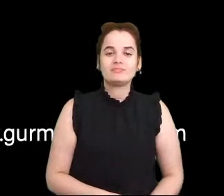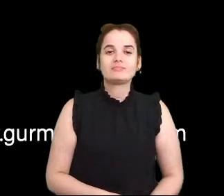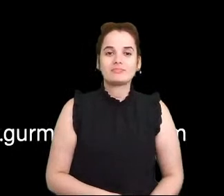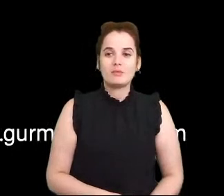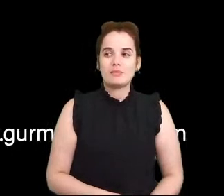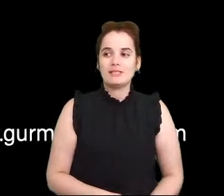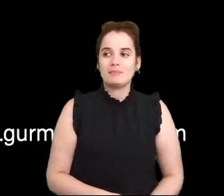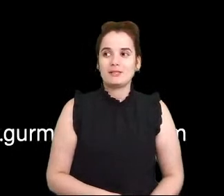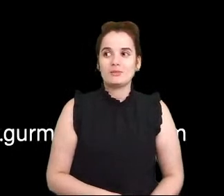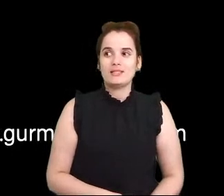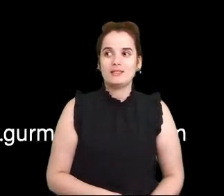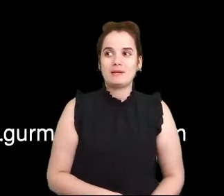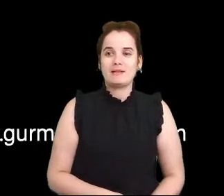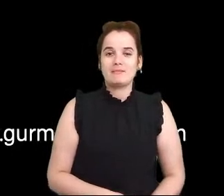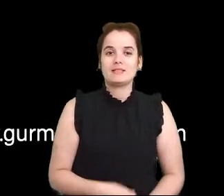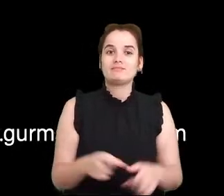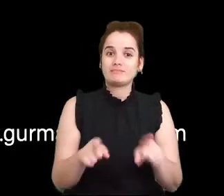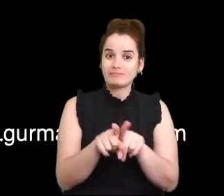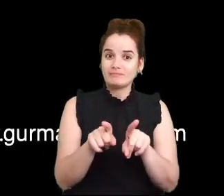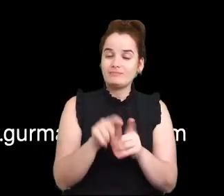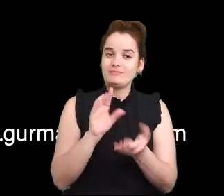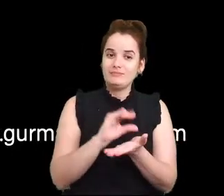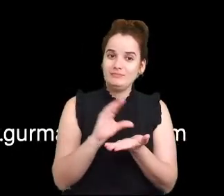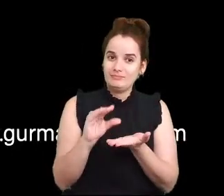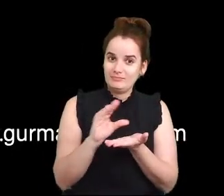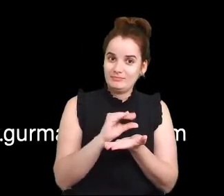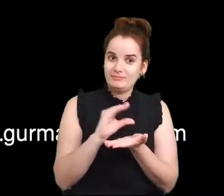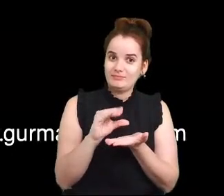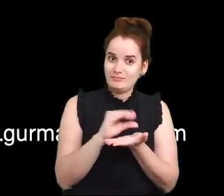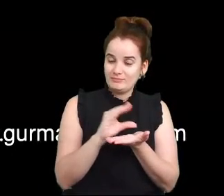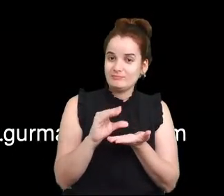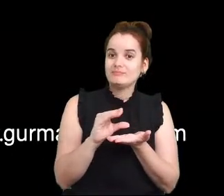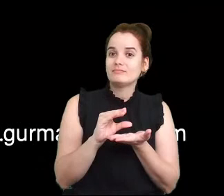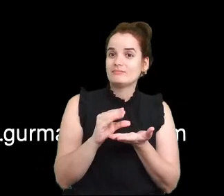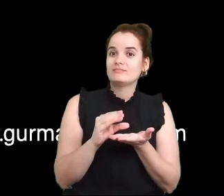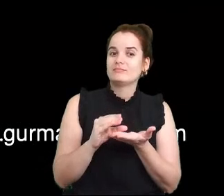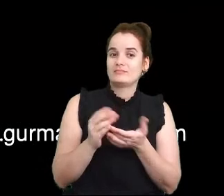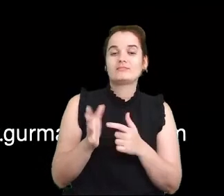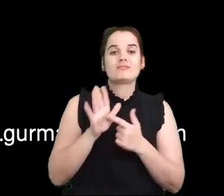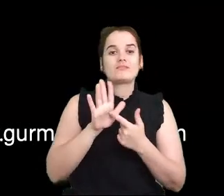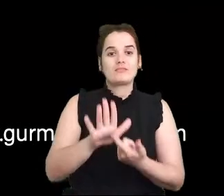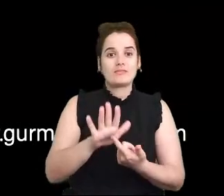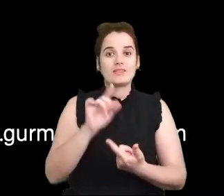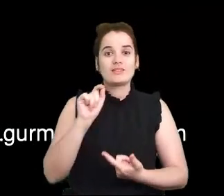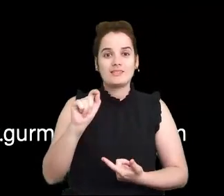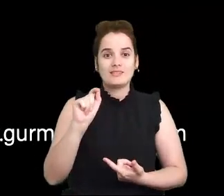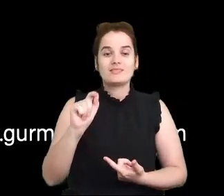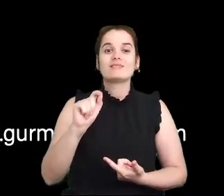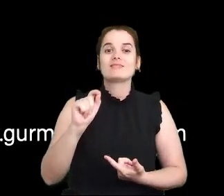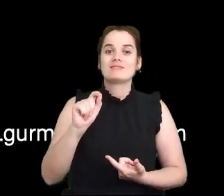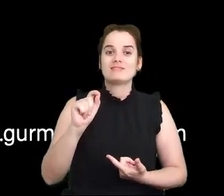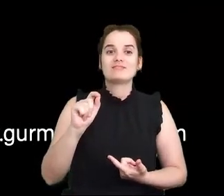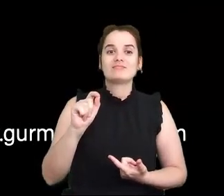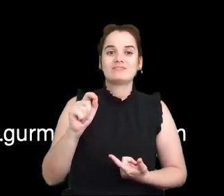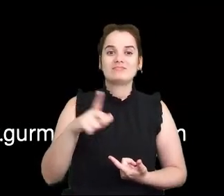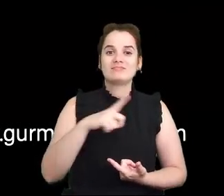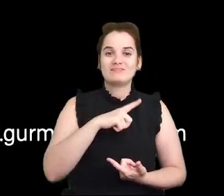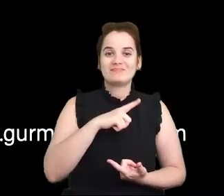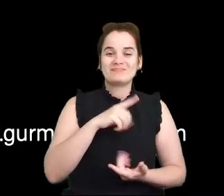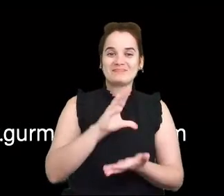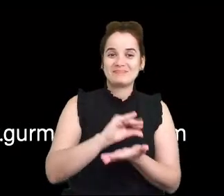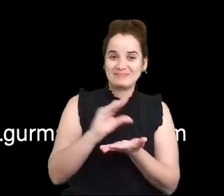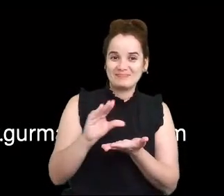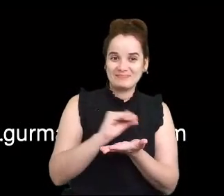data means that we have more noise to filter through. This becomes incredibly true for